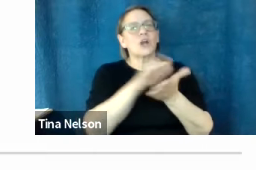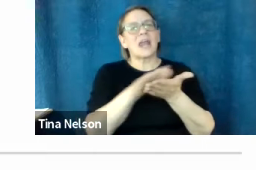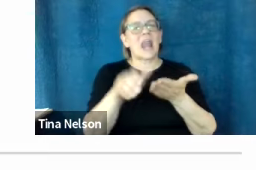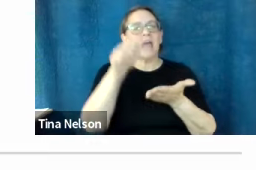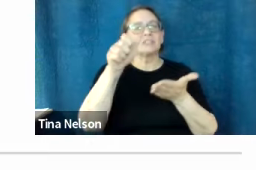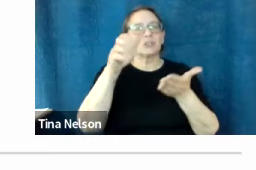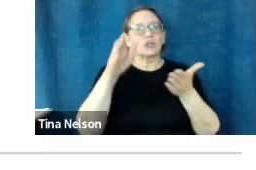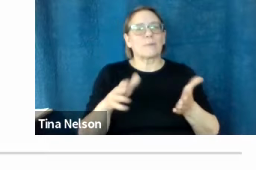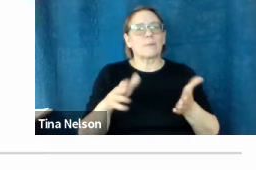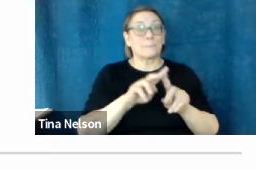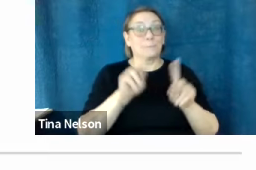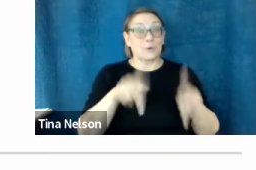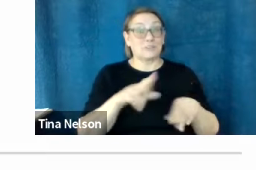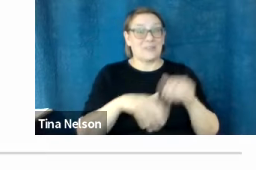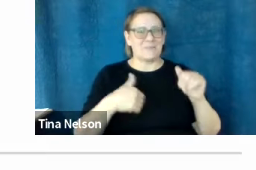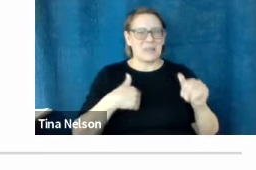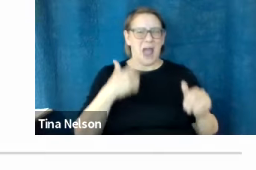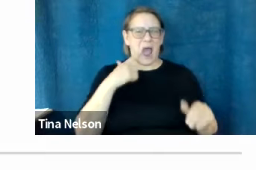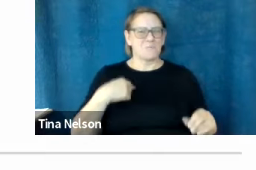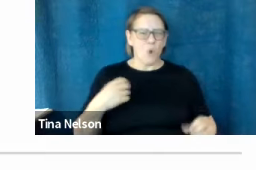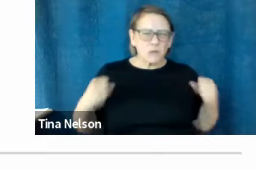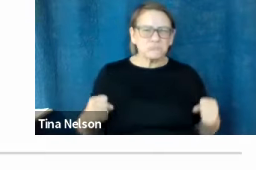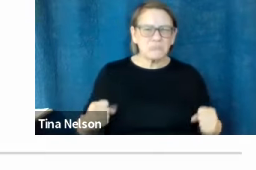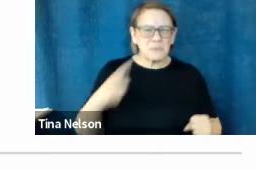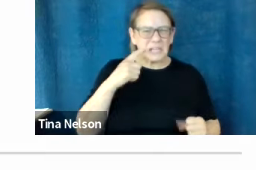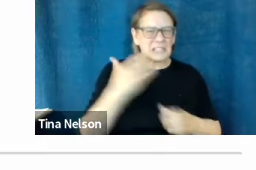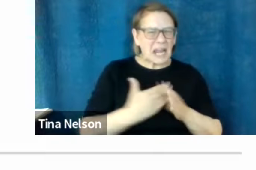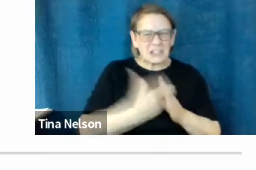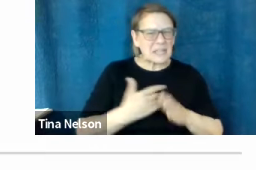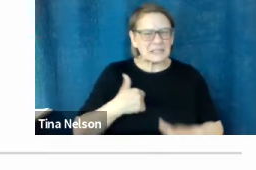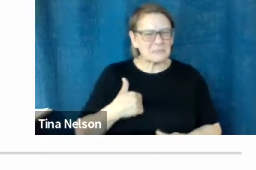militant about this because it just, uh, irritates me now.